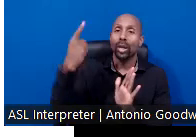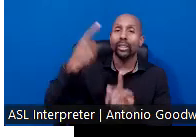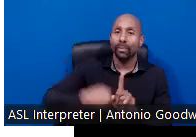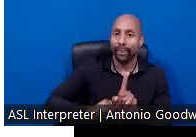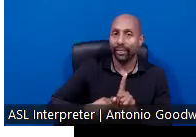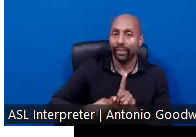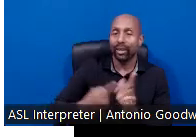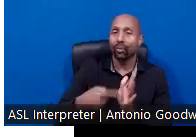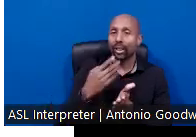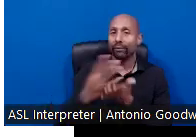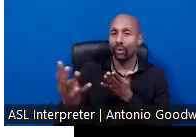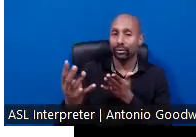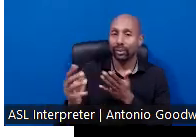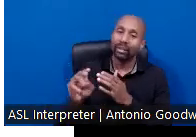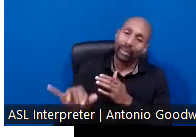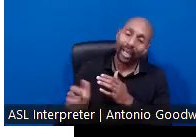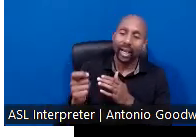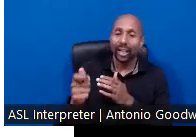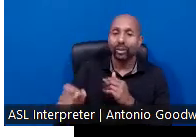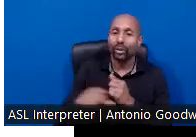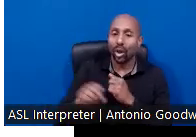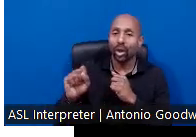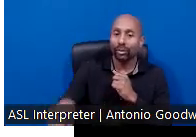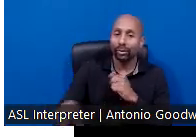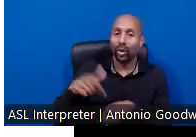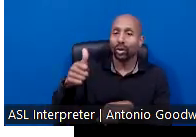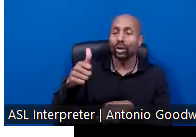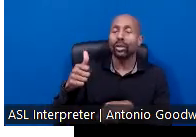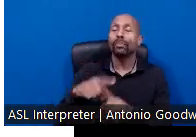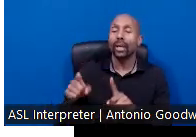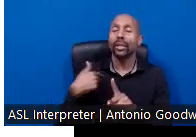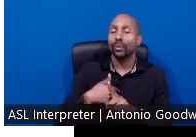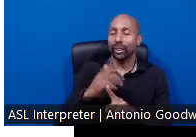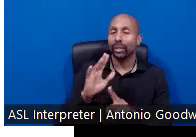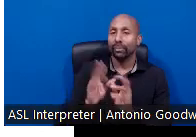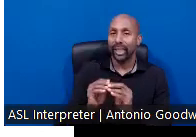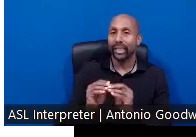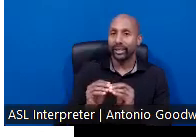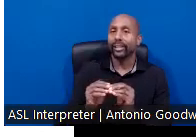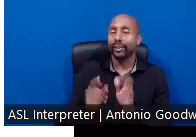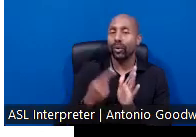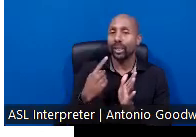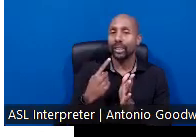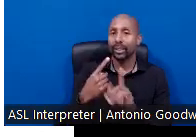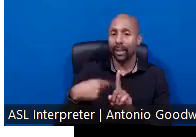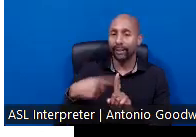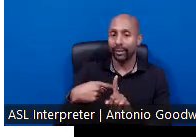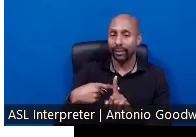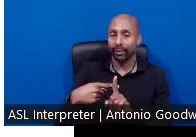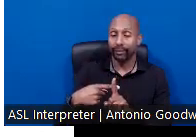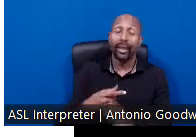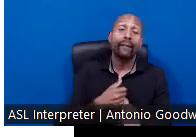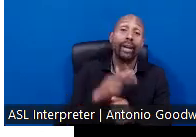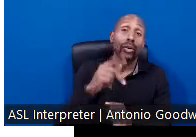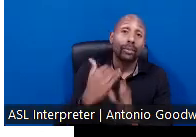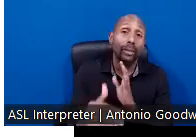weeks. May is a little bit longer. We will hold these meetings. We've structured our follow-up emails to be a little bit differently as well.